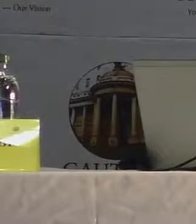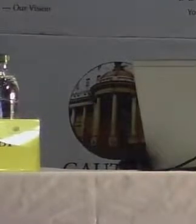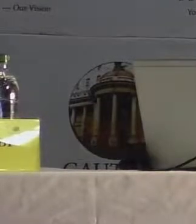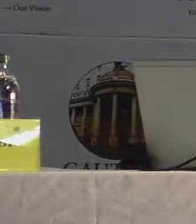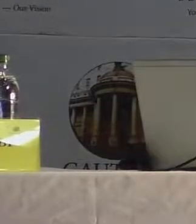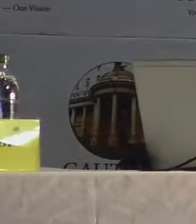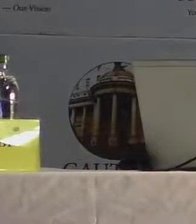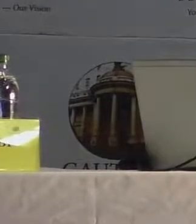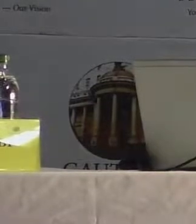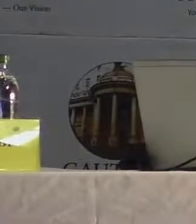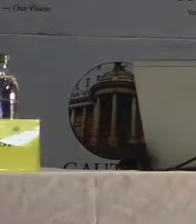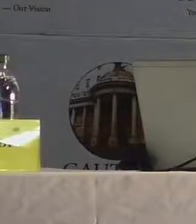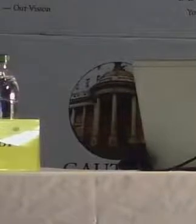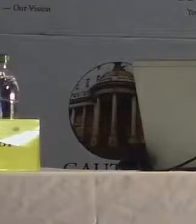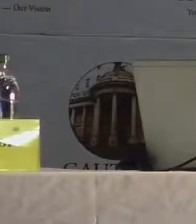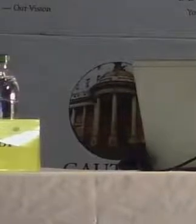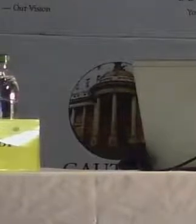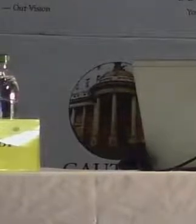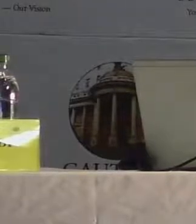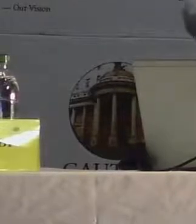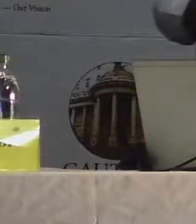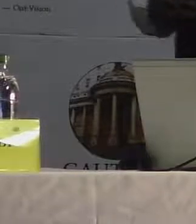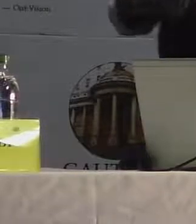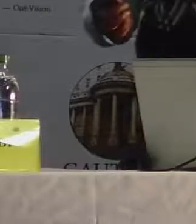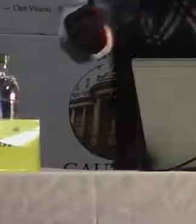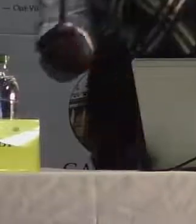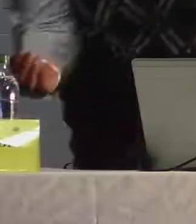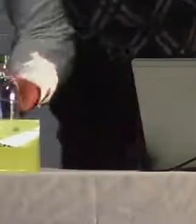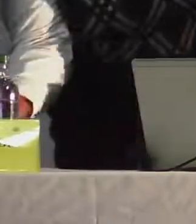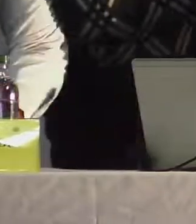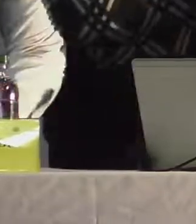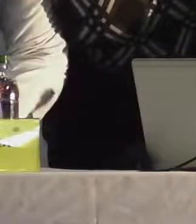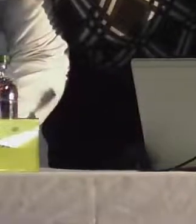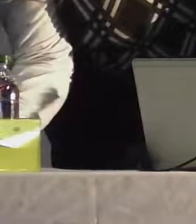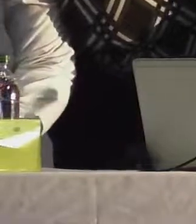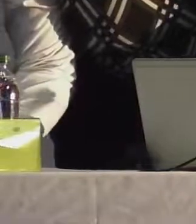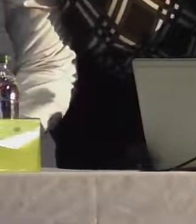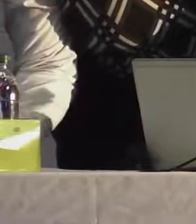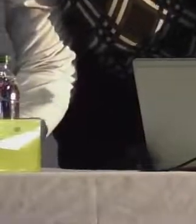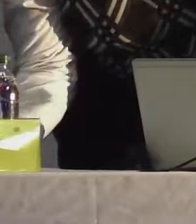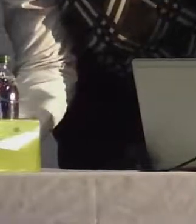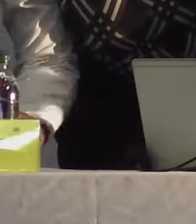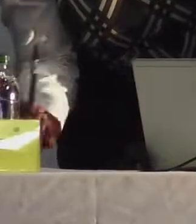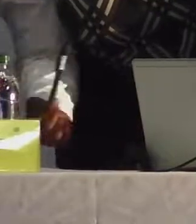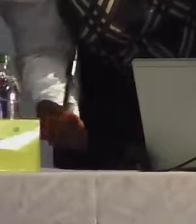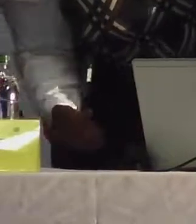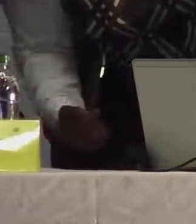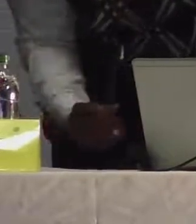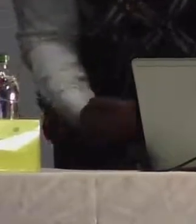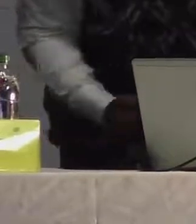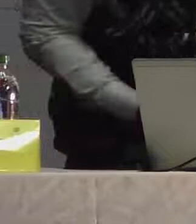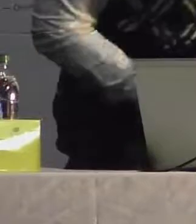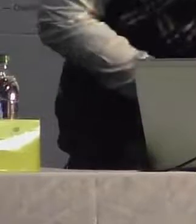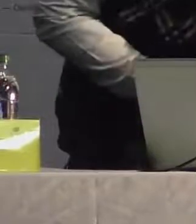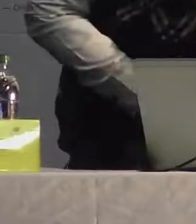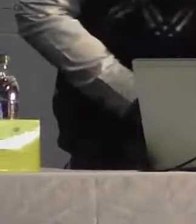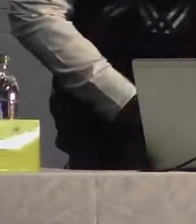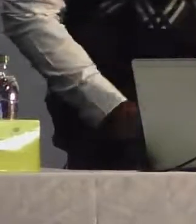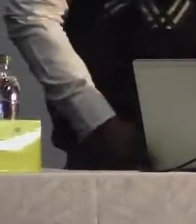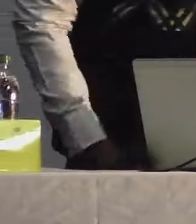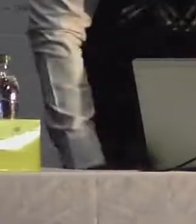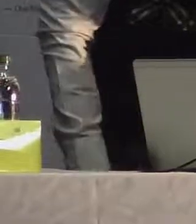District Municipality, and he's responsible for roads and transport. He's sitting here on my left, probably on your